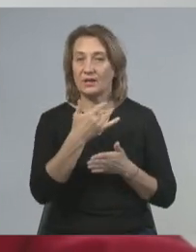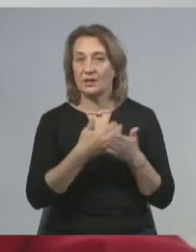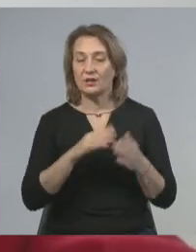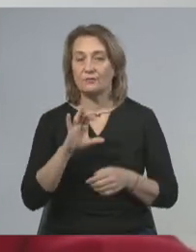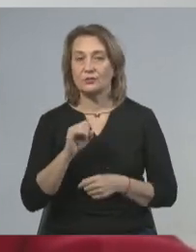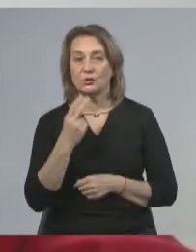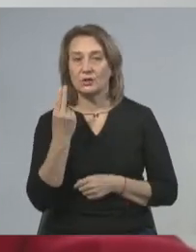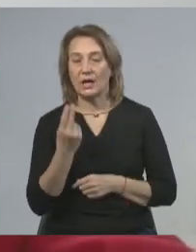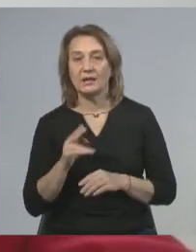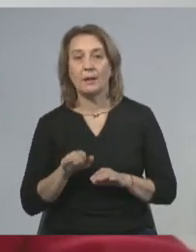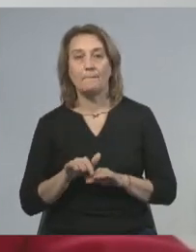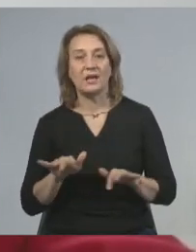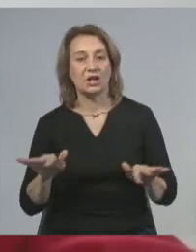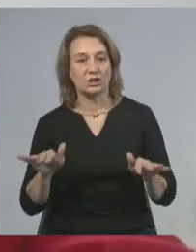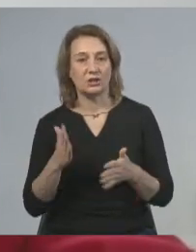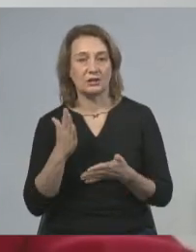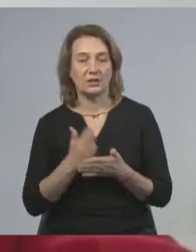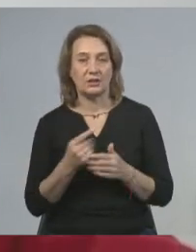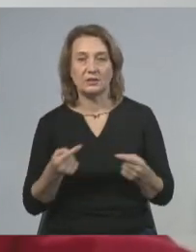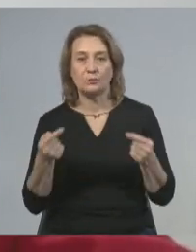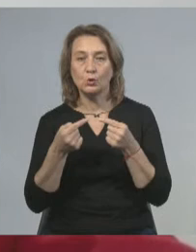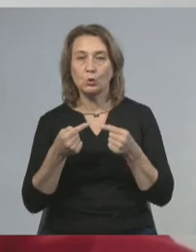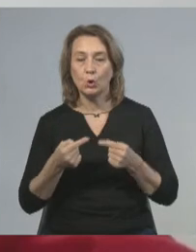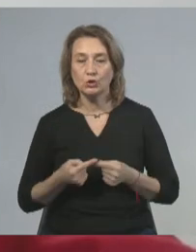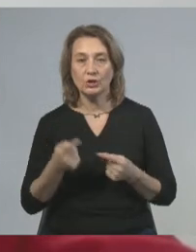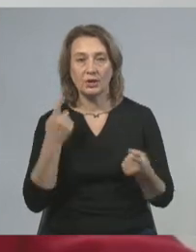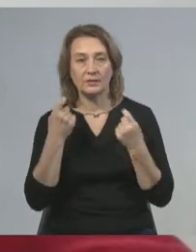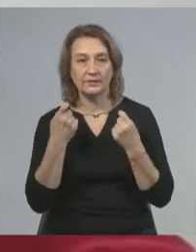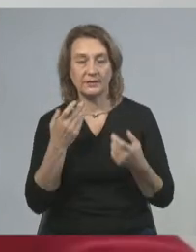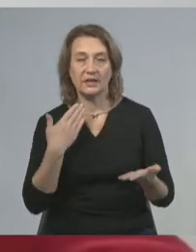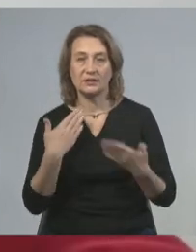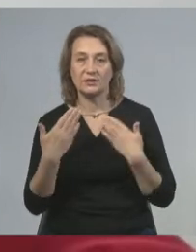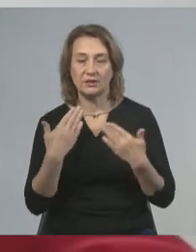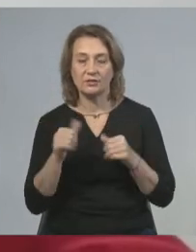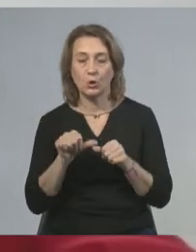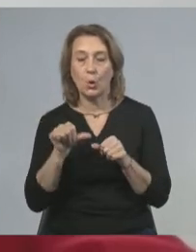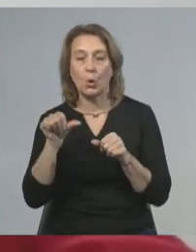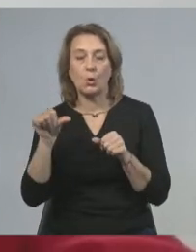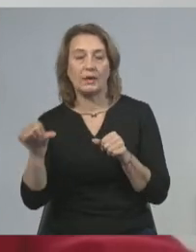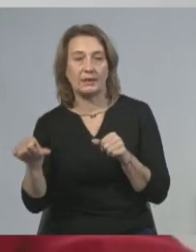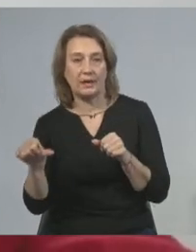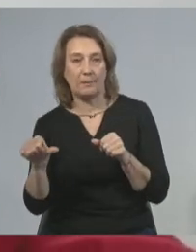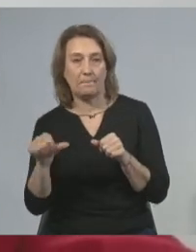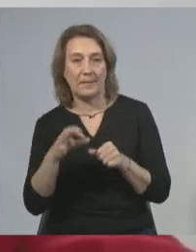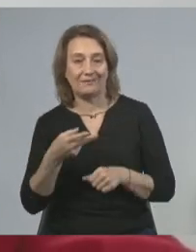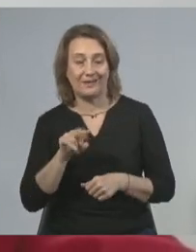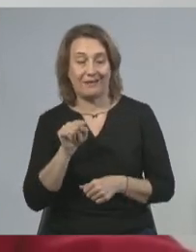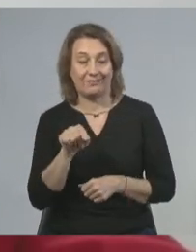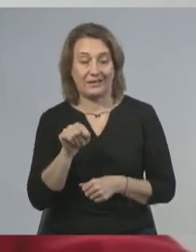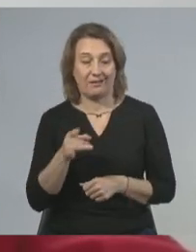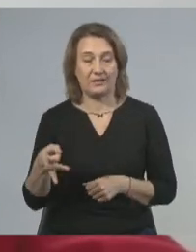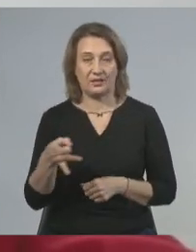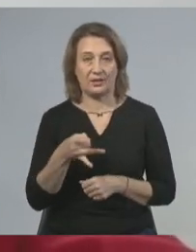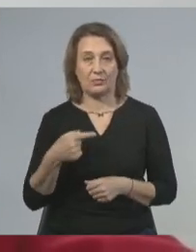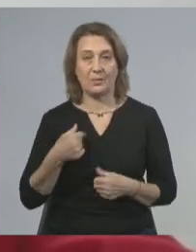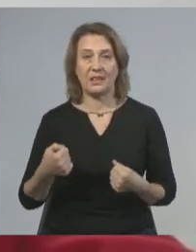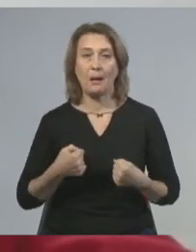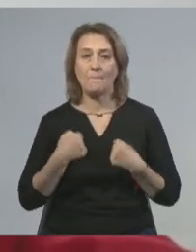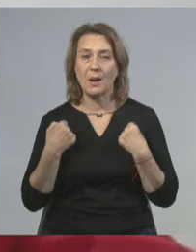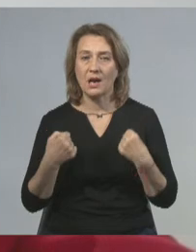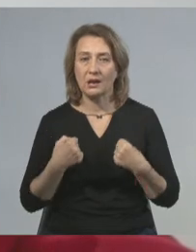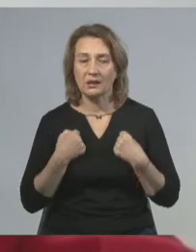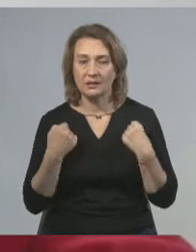website in social networks on our facebook page there is a lot of current information which is relevant to the